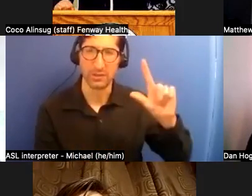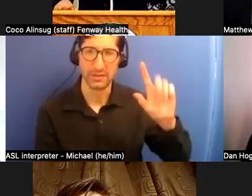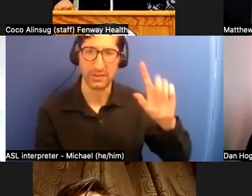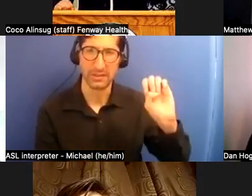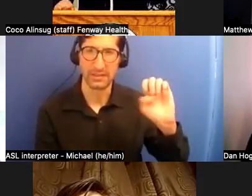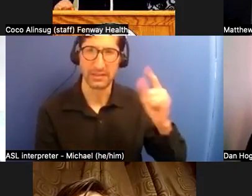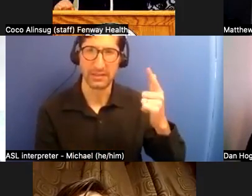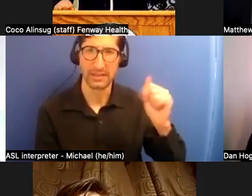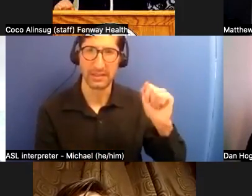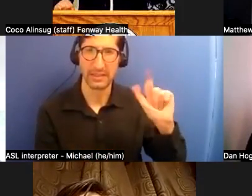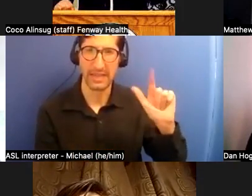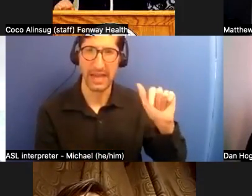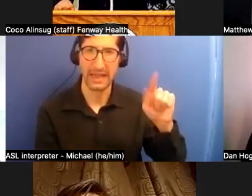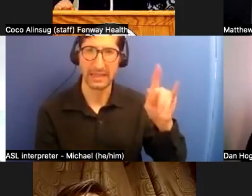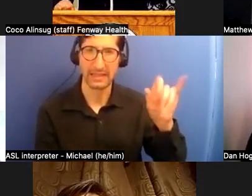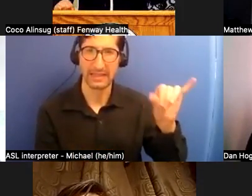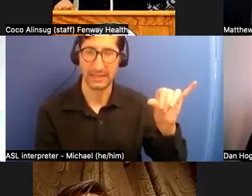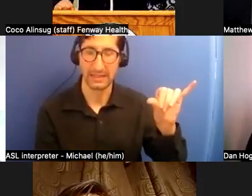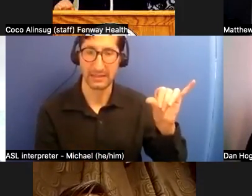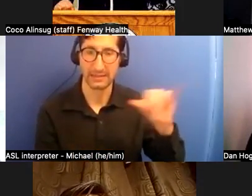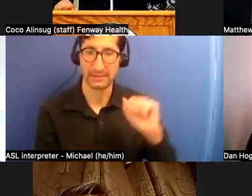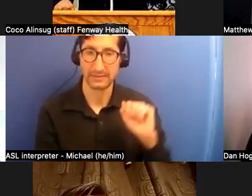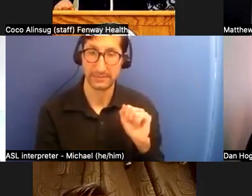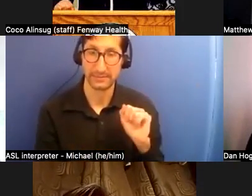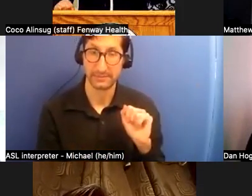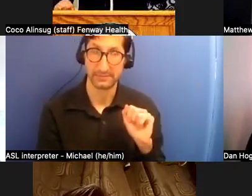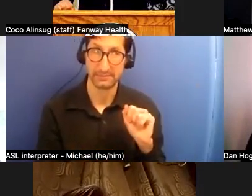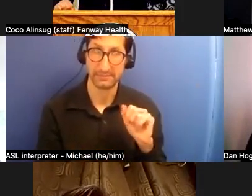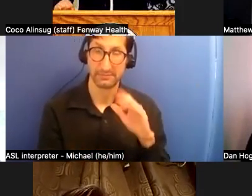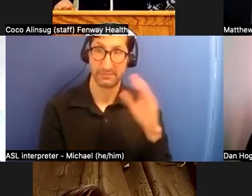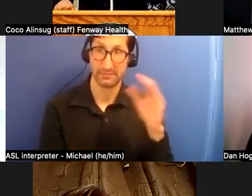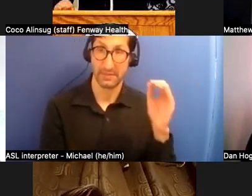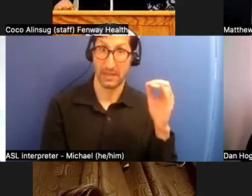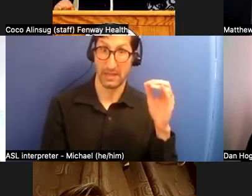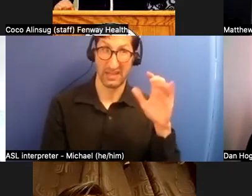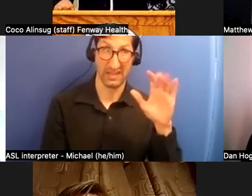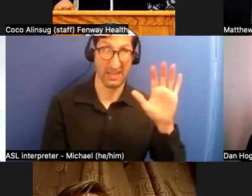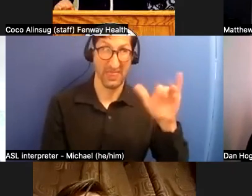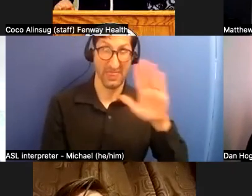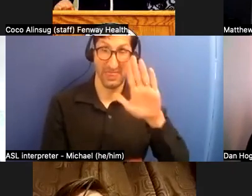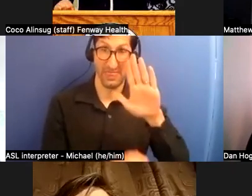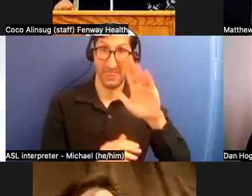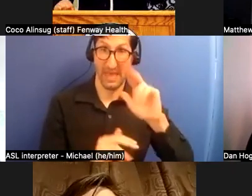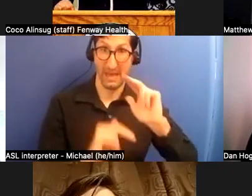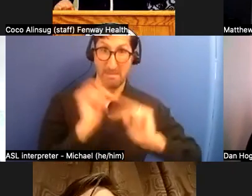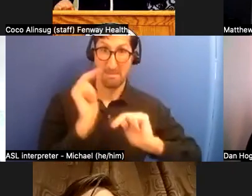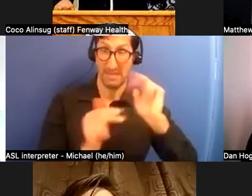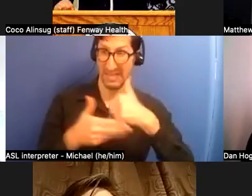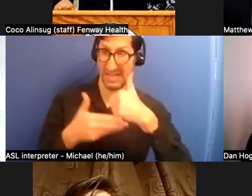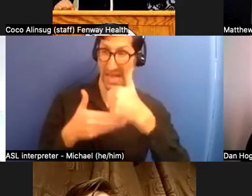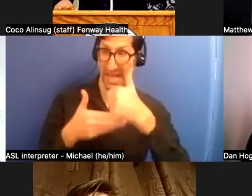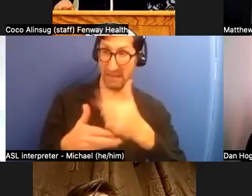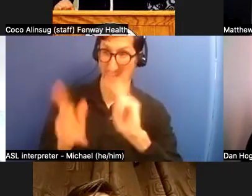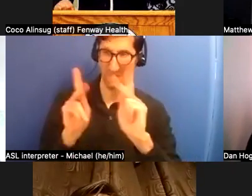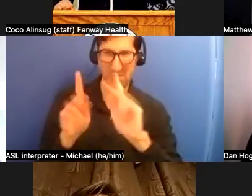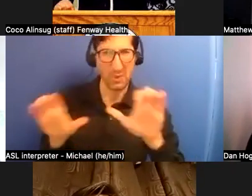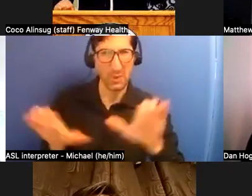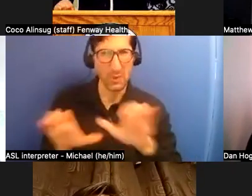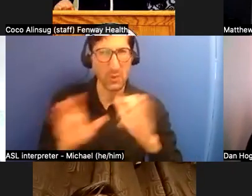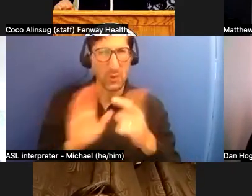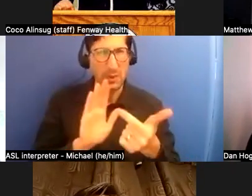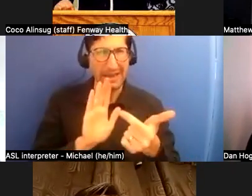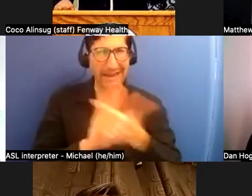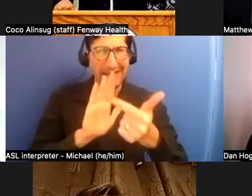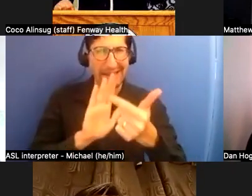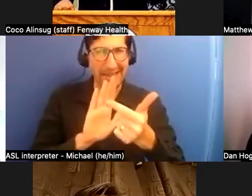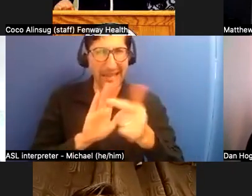the perception of helping people do something that is deemed illegal. So I would just like to turn it over to Stephen